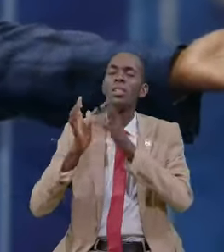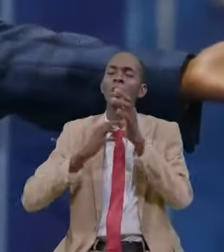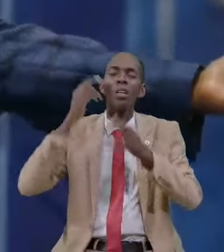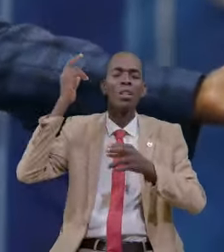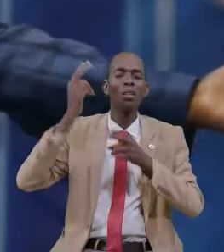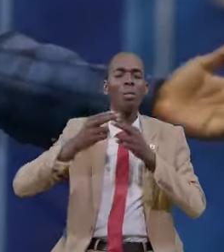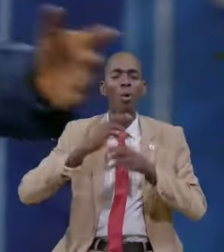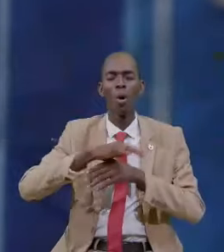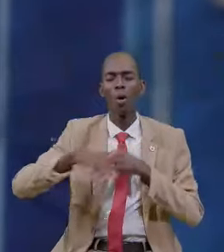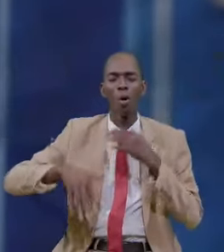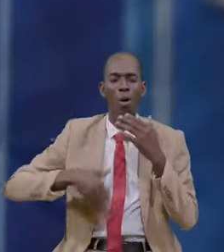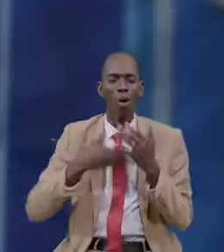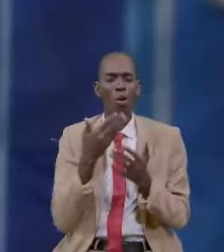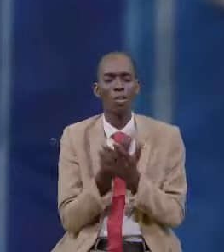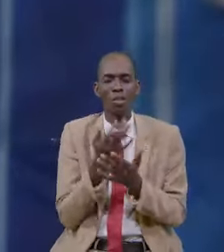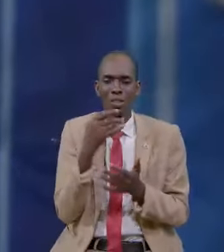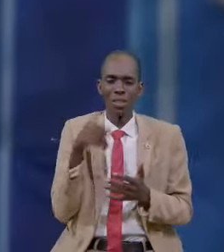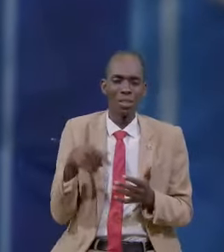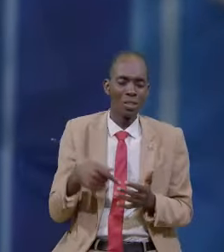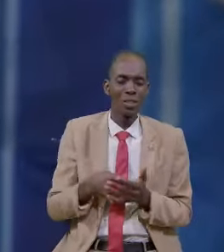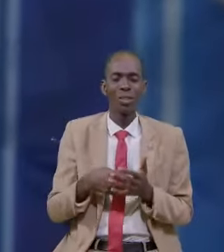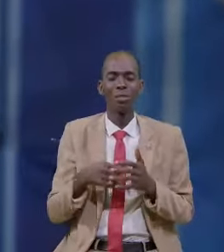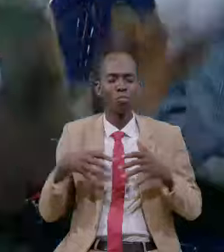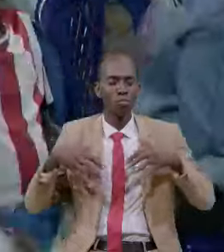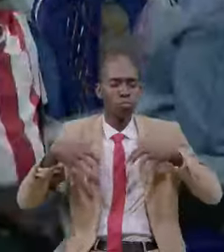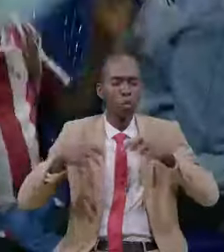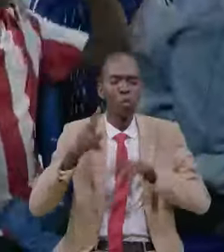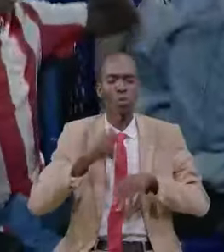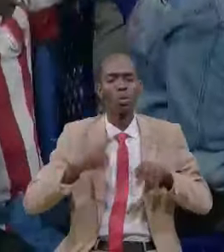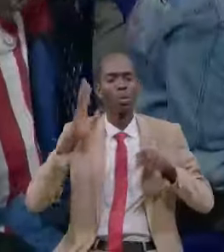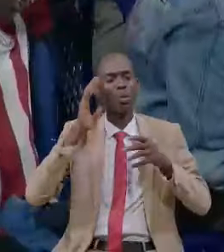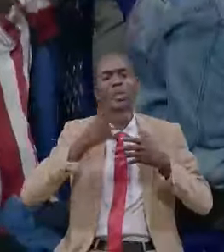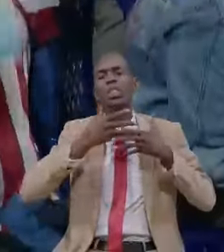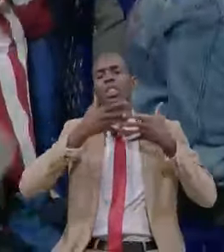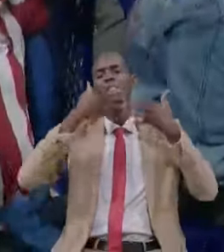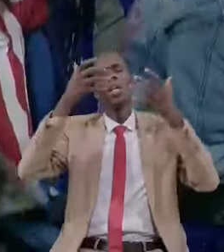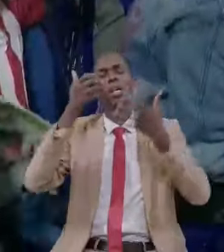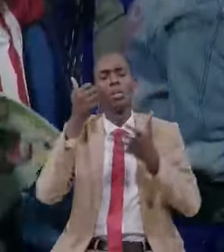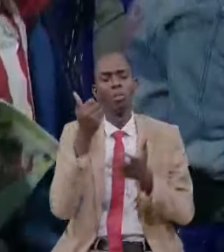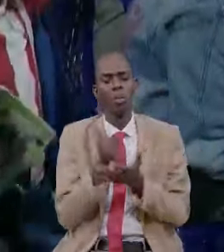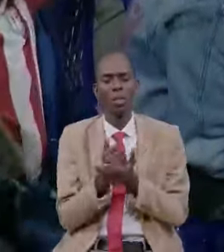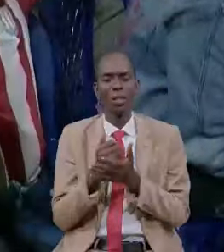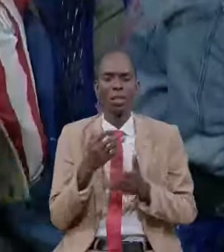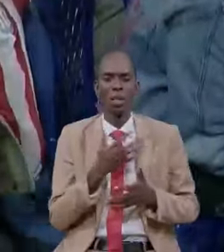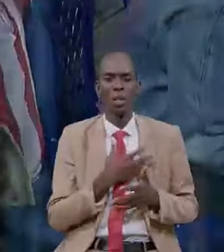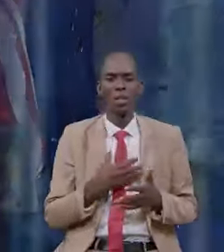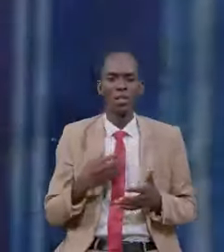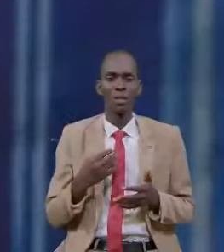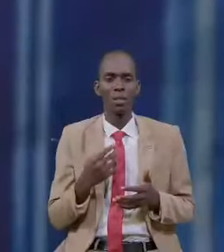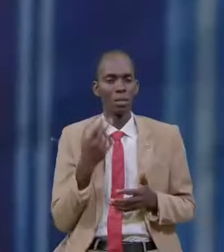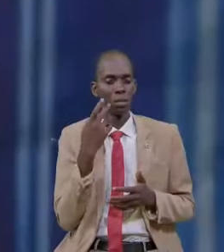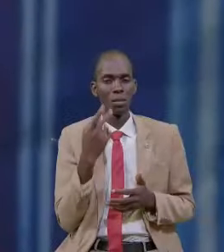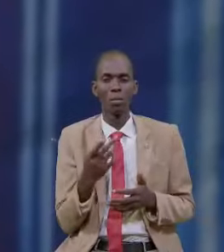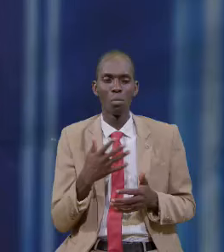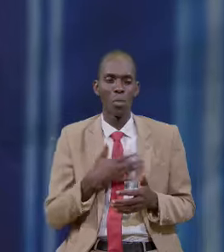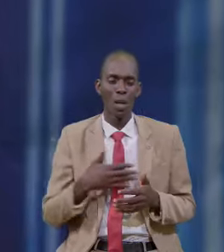this crowd they say amen for you, that latch will come. Look at my waist,